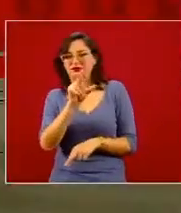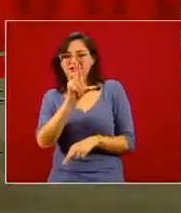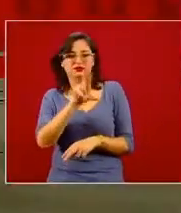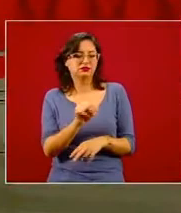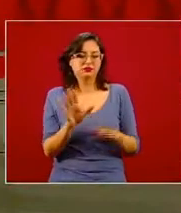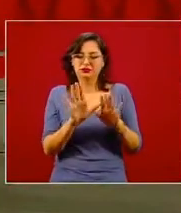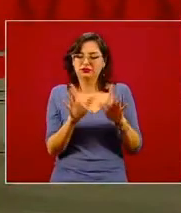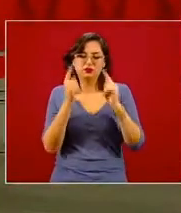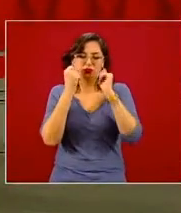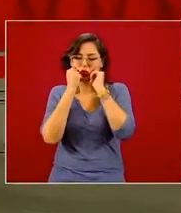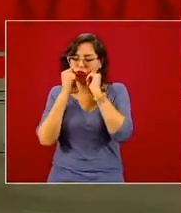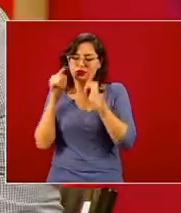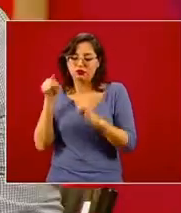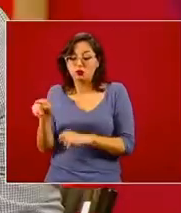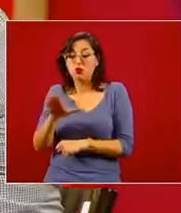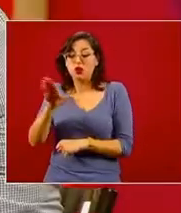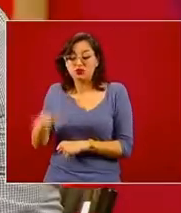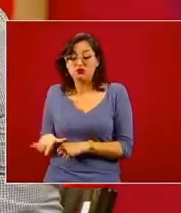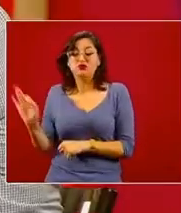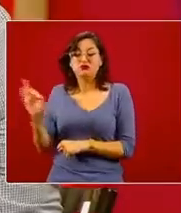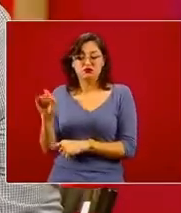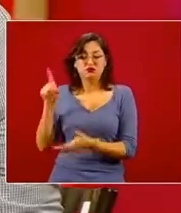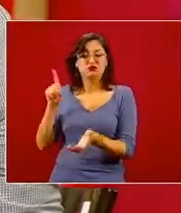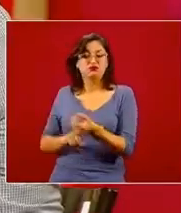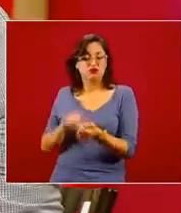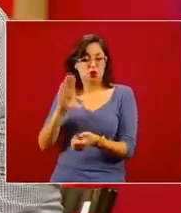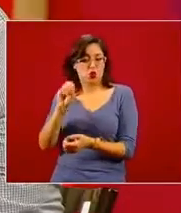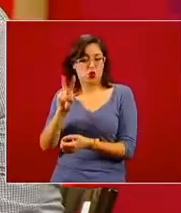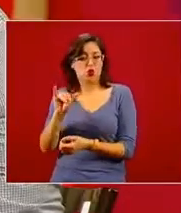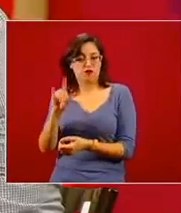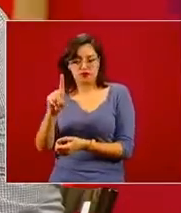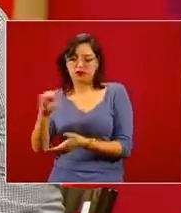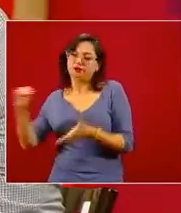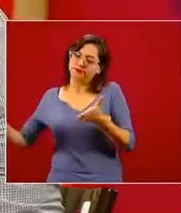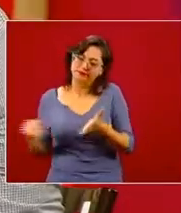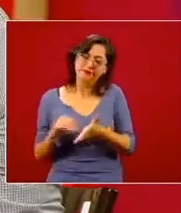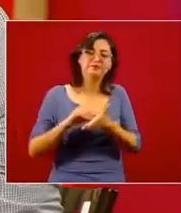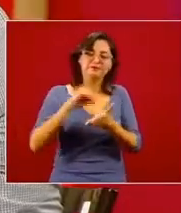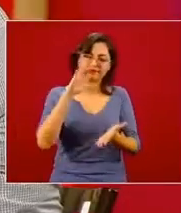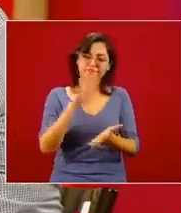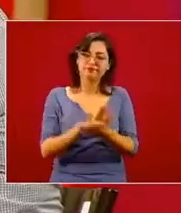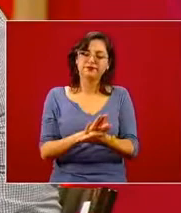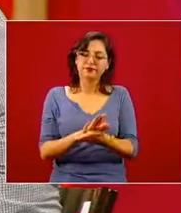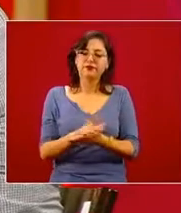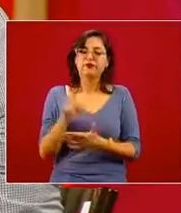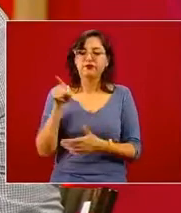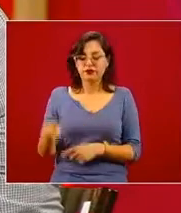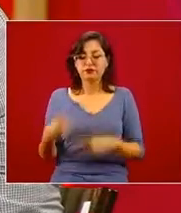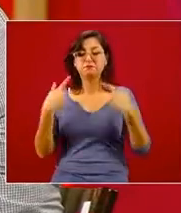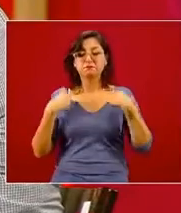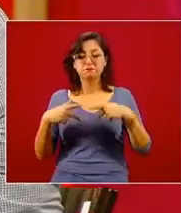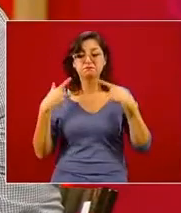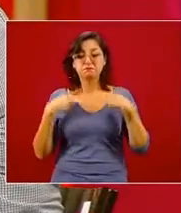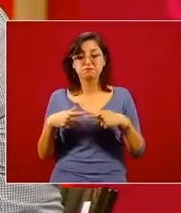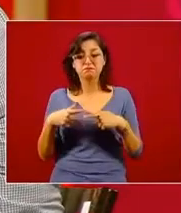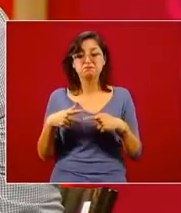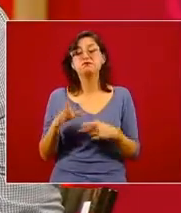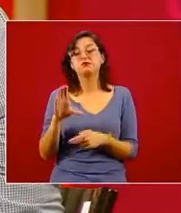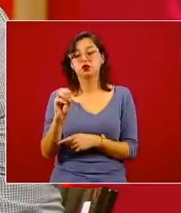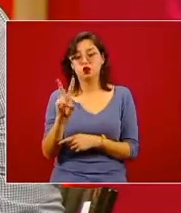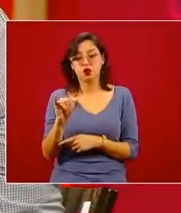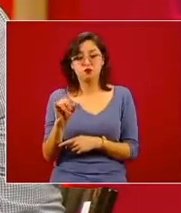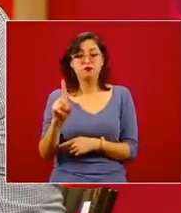su determined as resultado. suspect Y and entonces en su who momento passed se tendrá away, también la independently clasificación of y what esta happened persona with the podrá ser results or clasificada the como en sample caso de